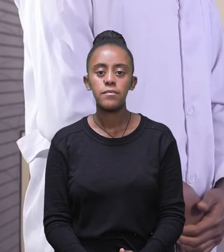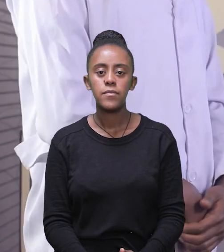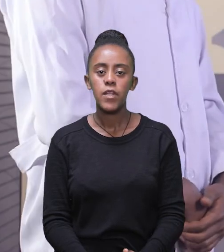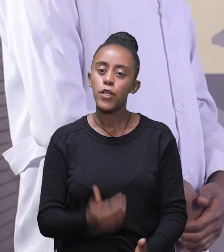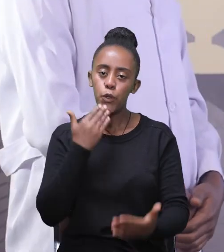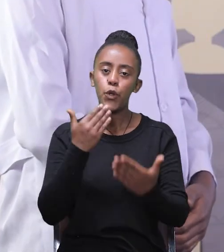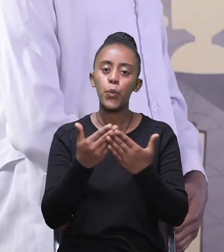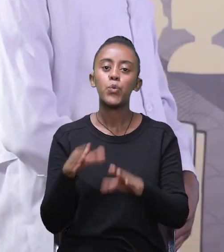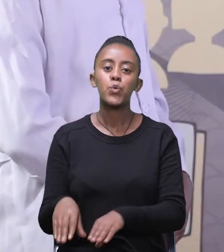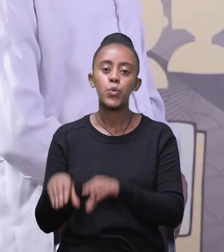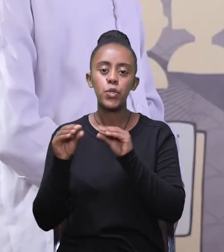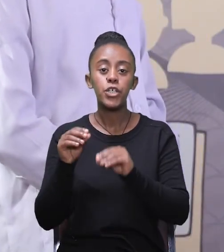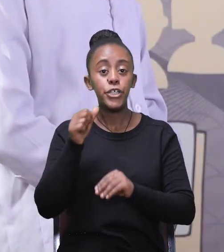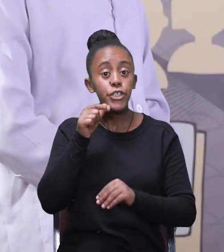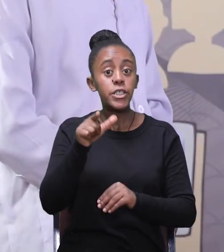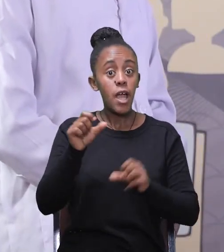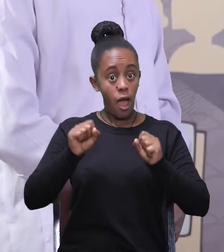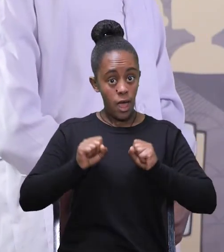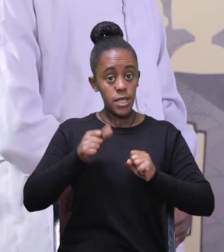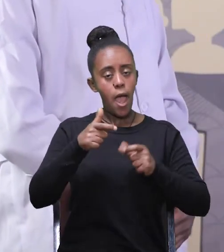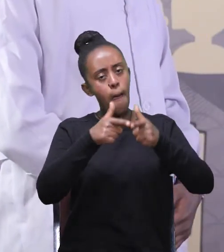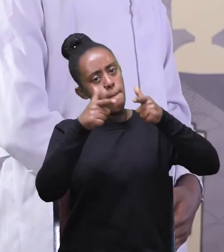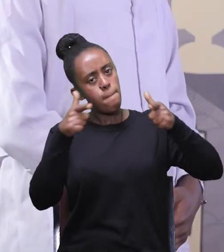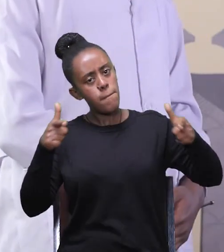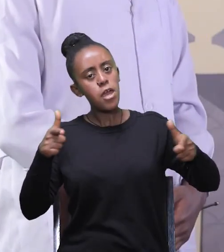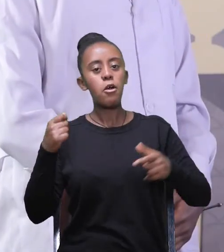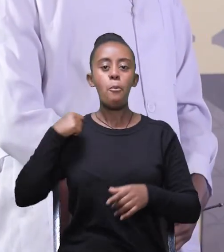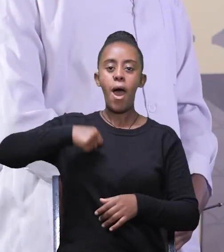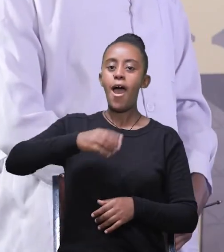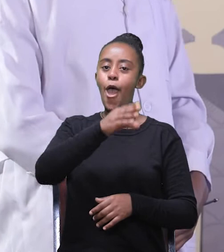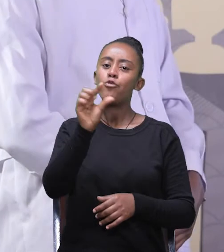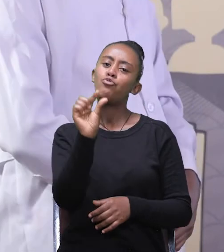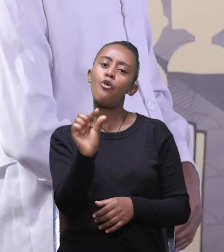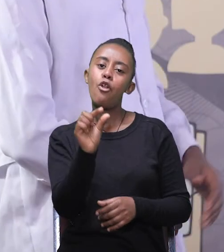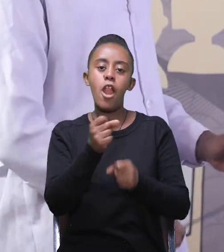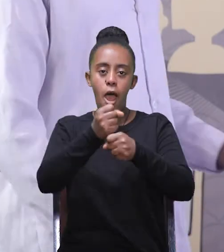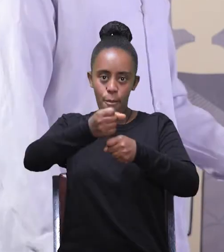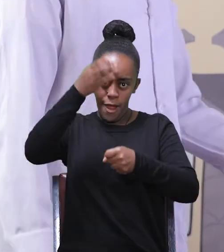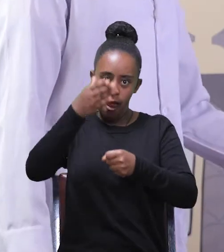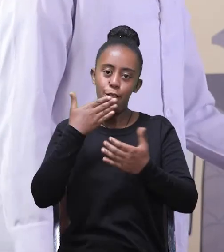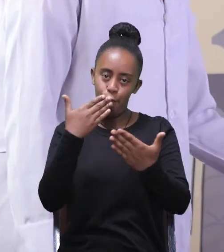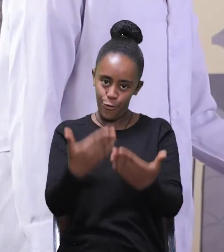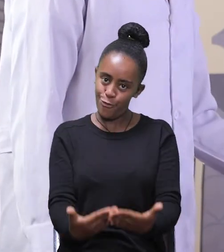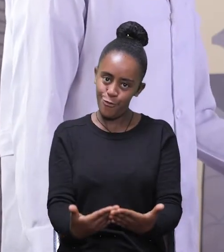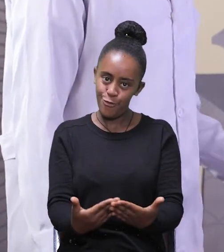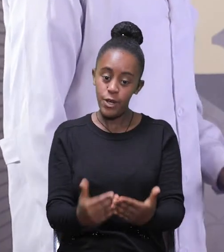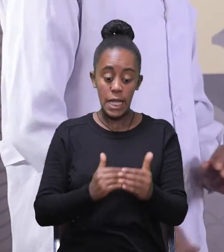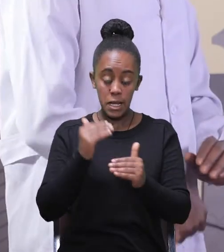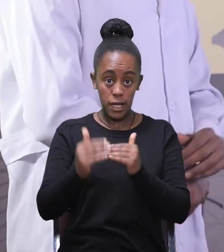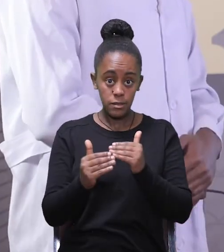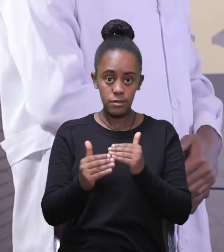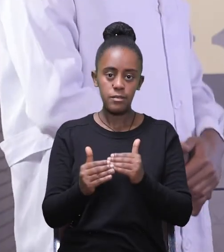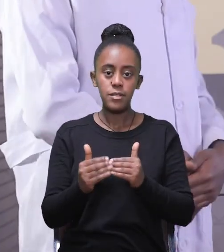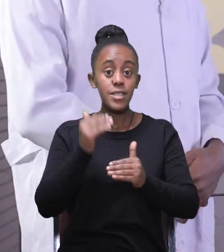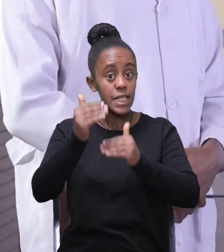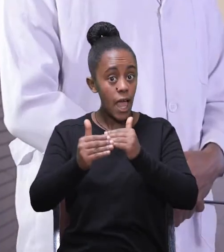Thank you, students. She has a big bag and small umbrella. Thank you. Okay, let us go to the next point.